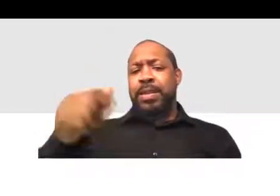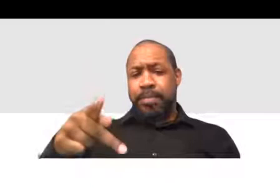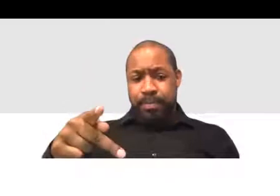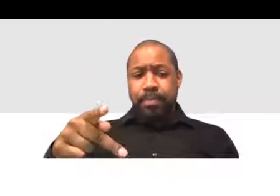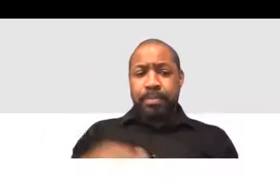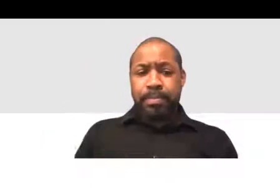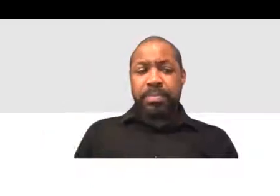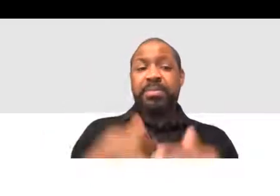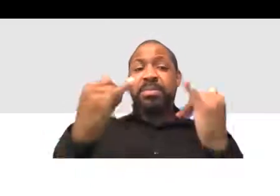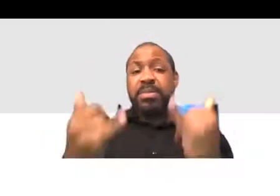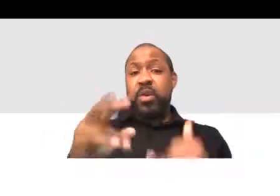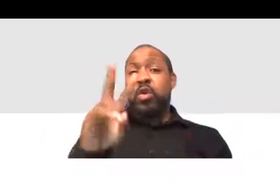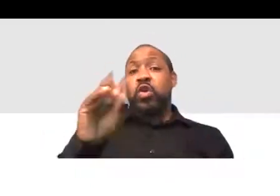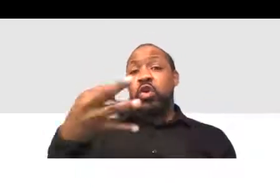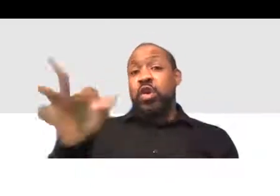to director of EPCAP.